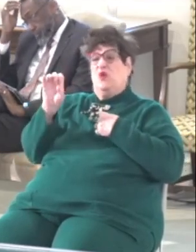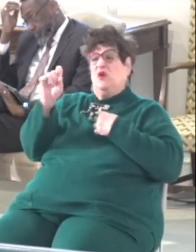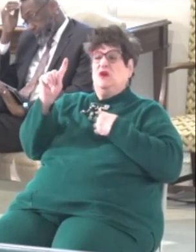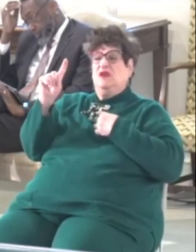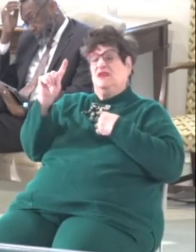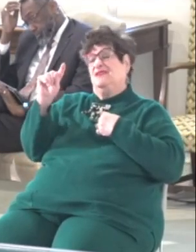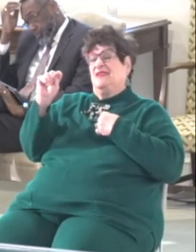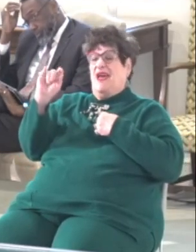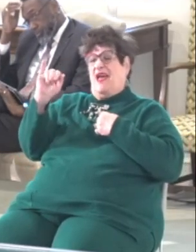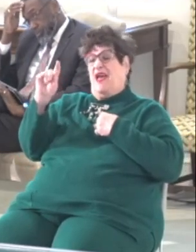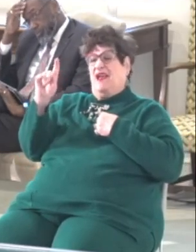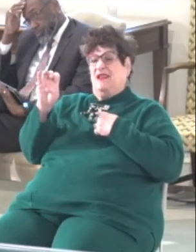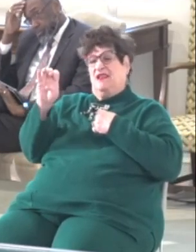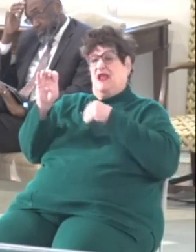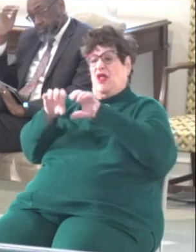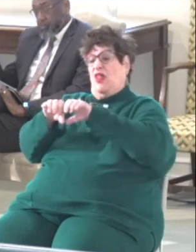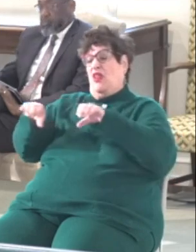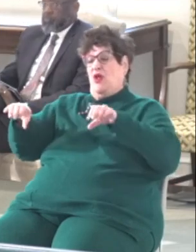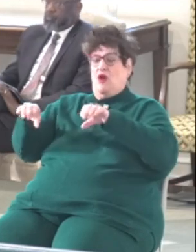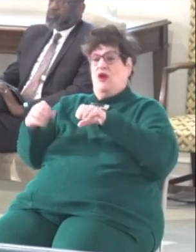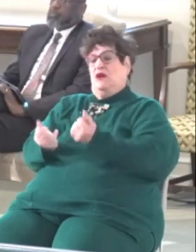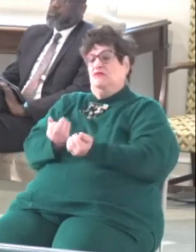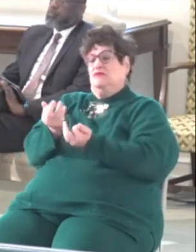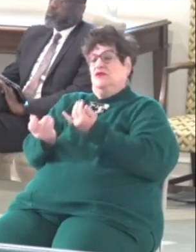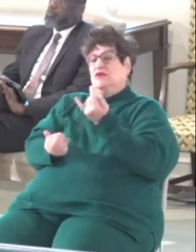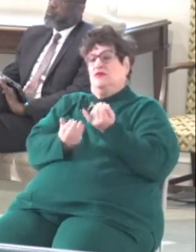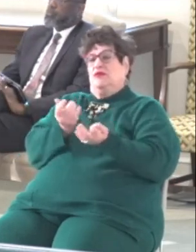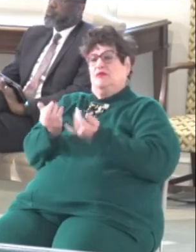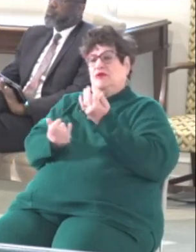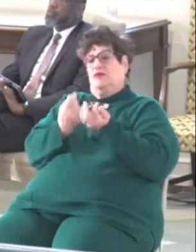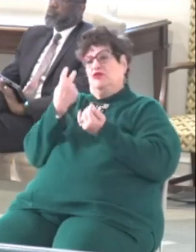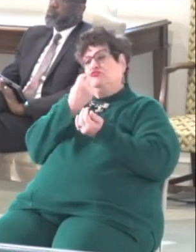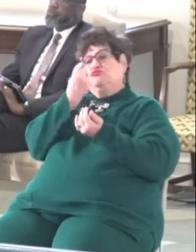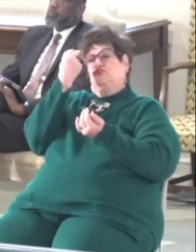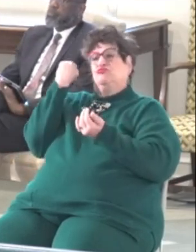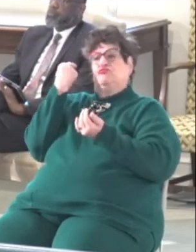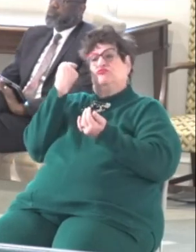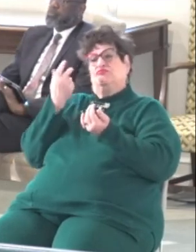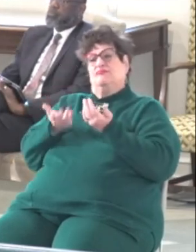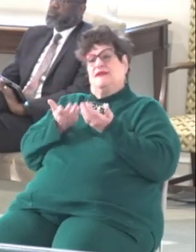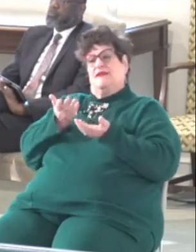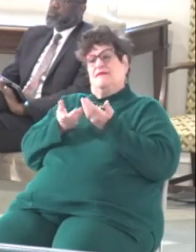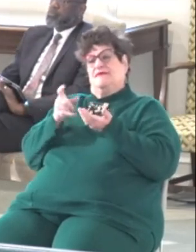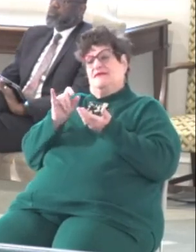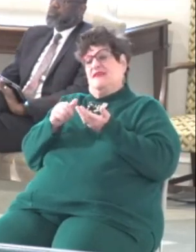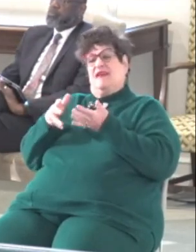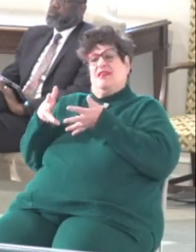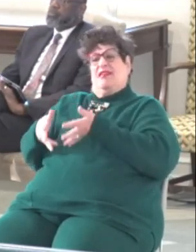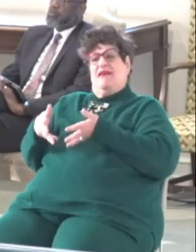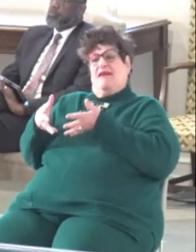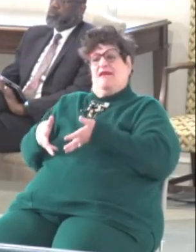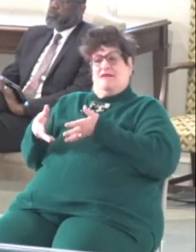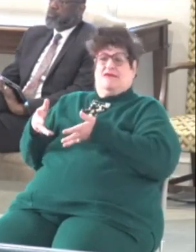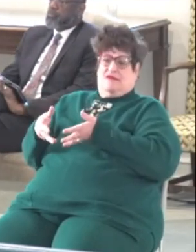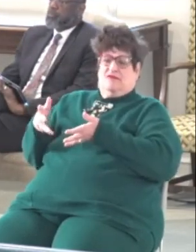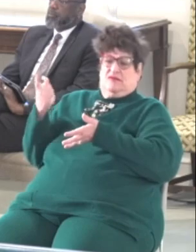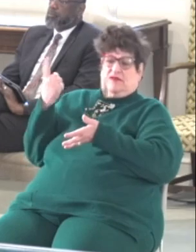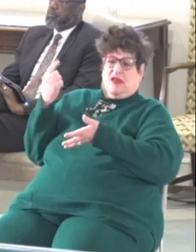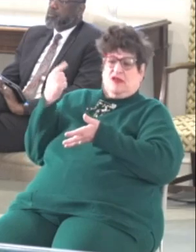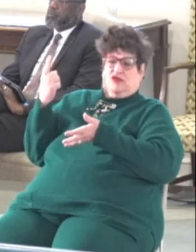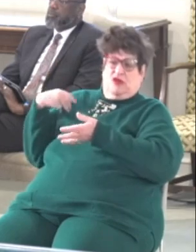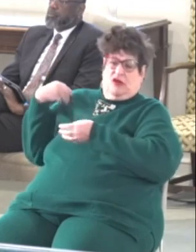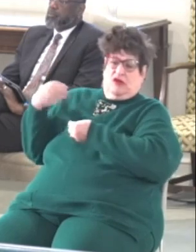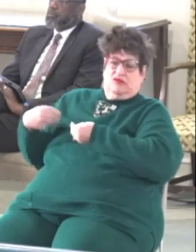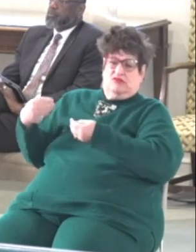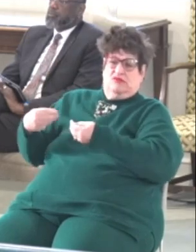it, thinking about its connection to last year's log. Maybe it was a remnant. Others who did a ritual on the solstice,